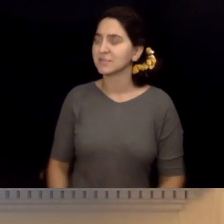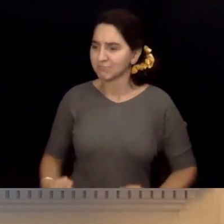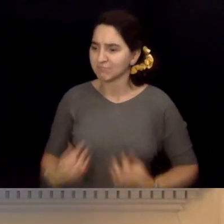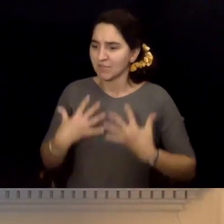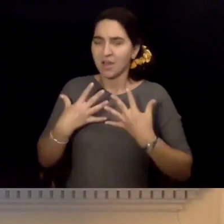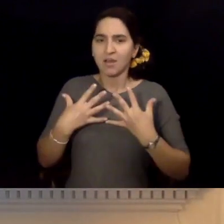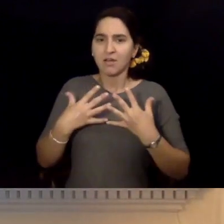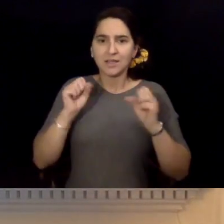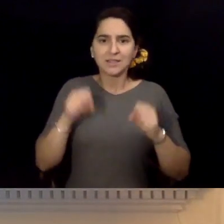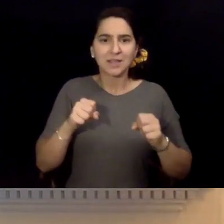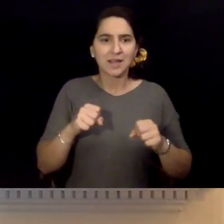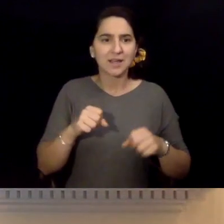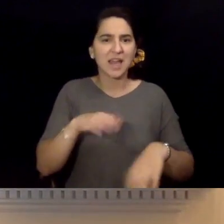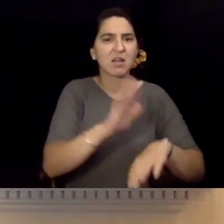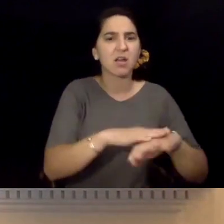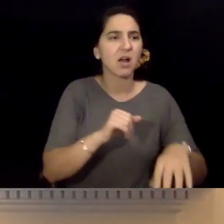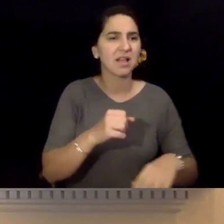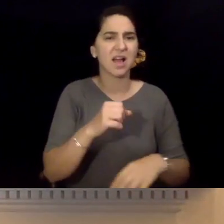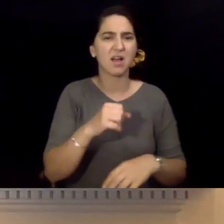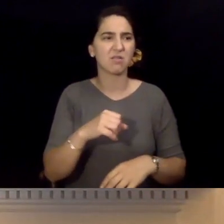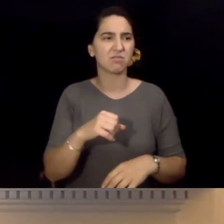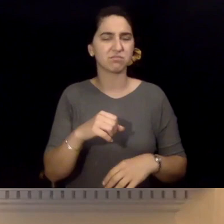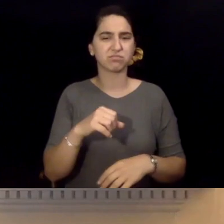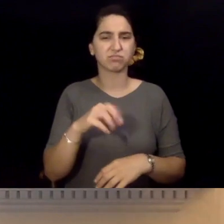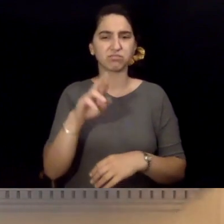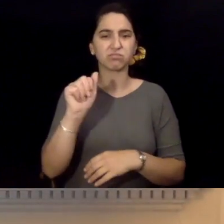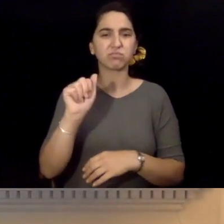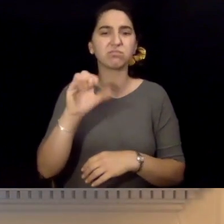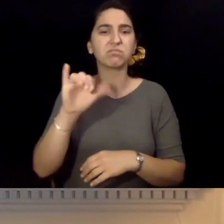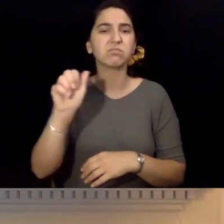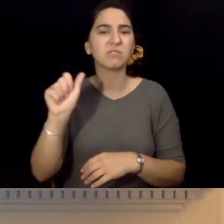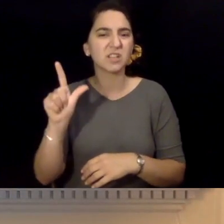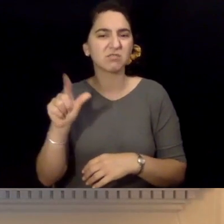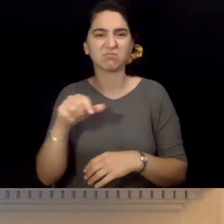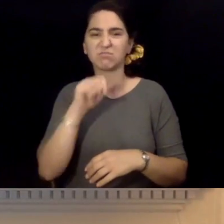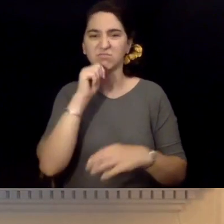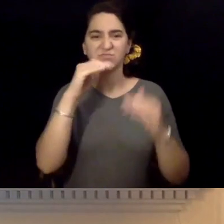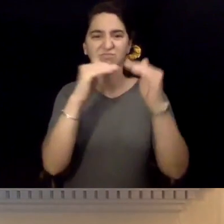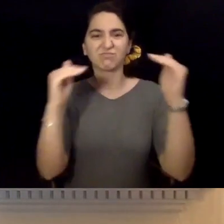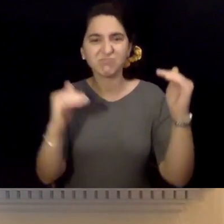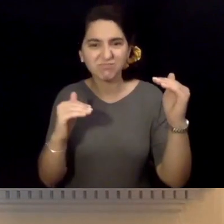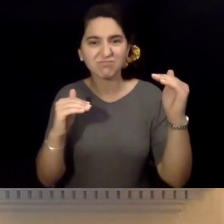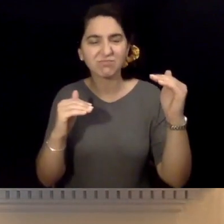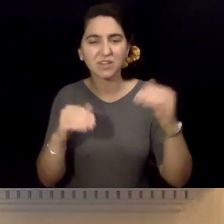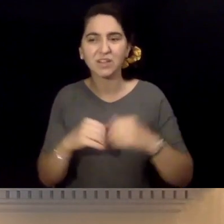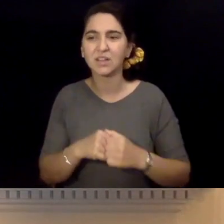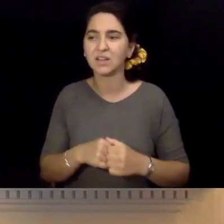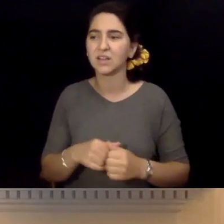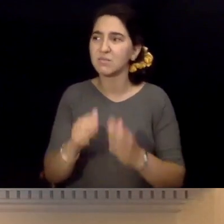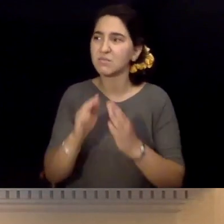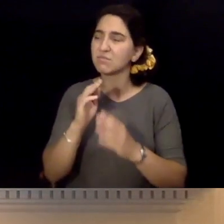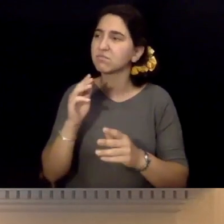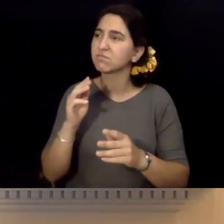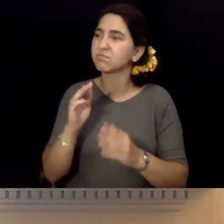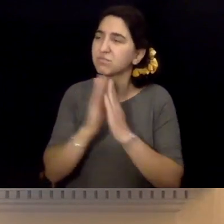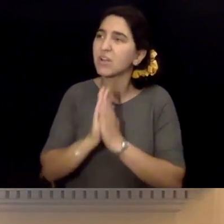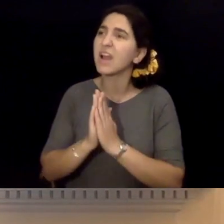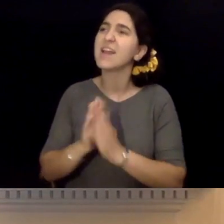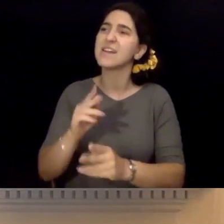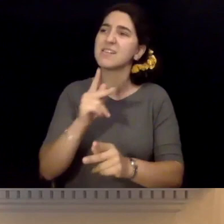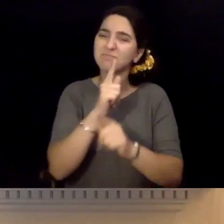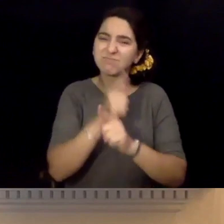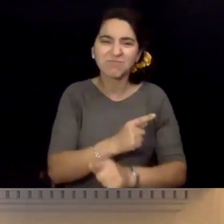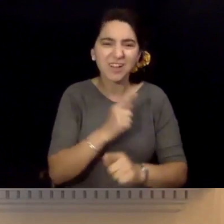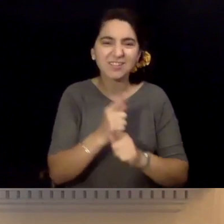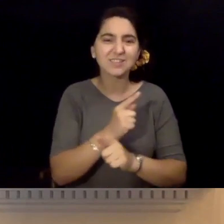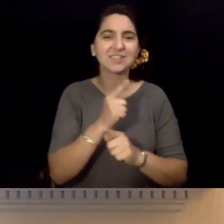the hidden prejudice that transforms a person into a threat. We pray today not for calm, but for righteousness to